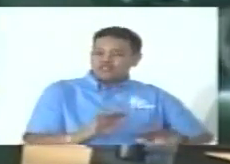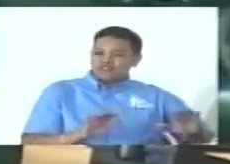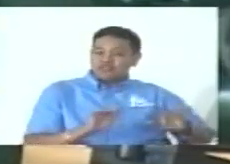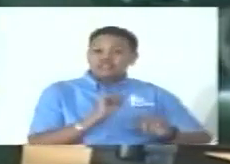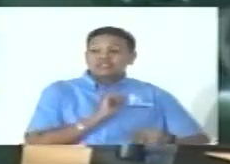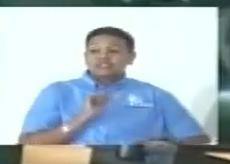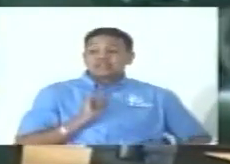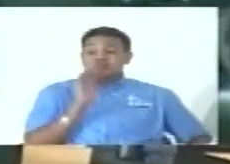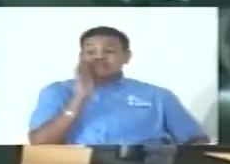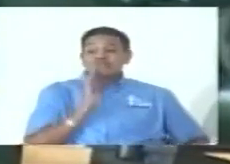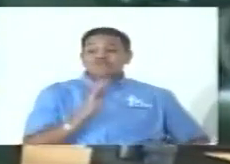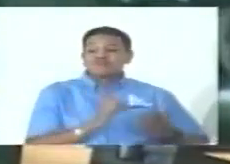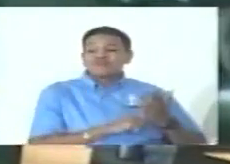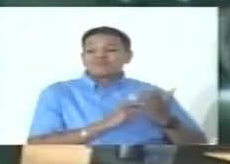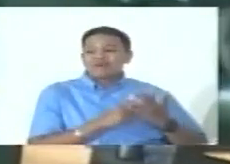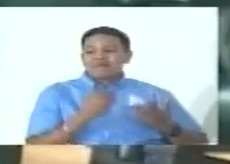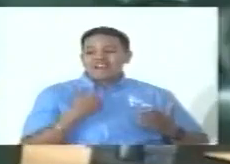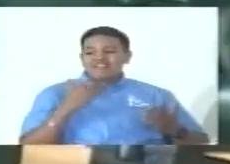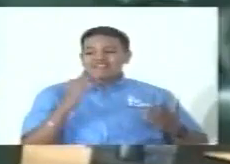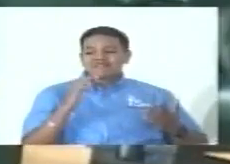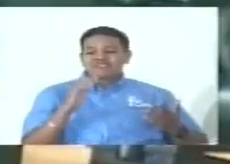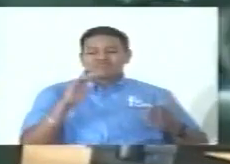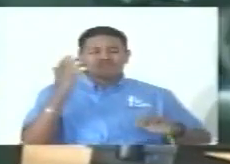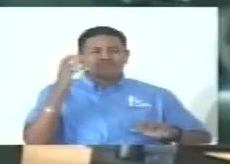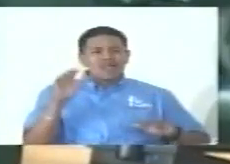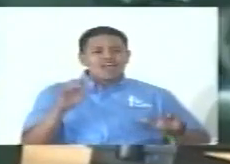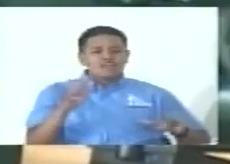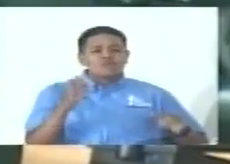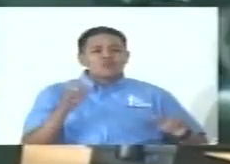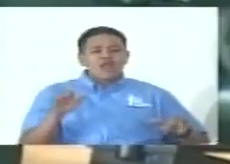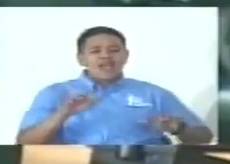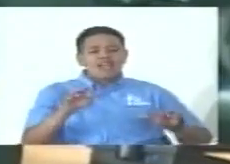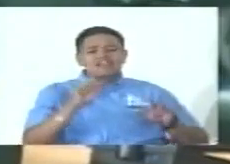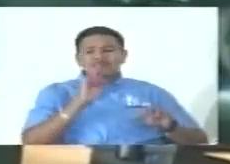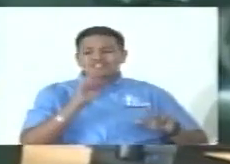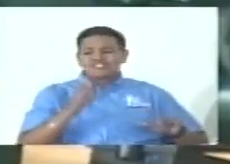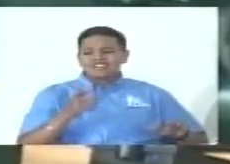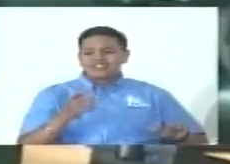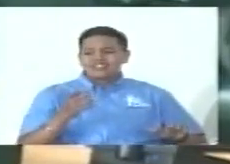Senator Brown, sometimes you have an industrial action and you want the action to simmer a little.